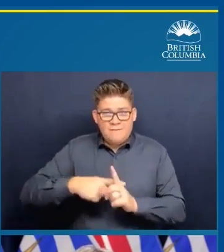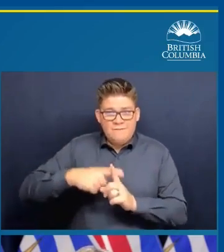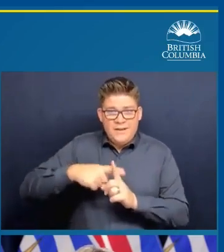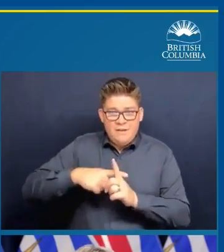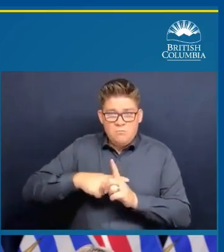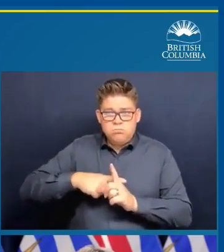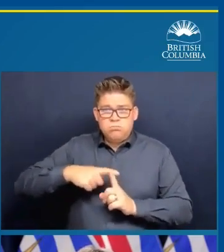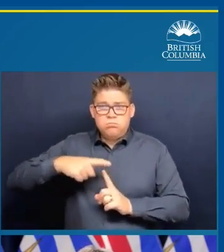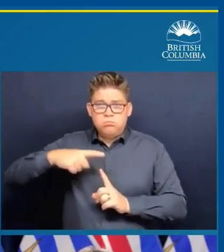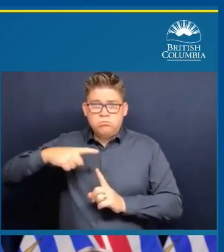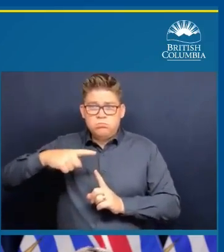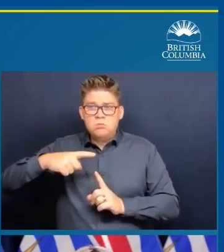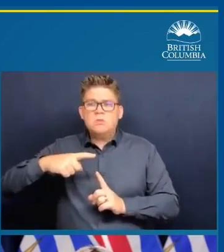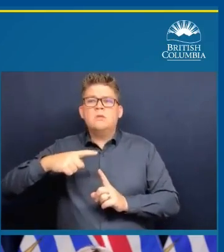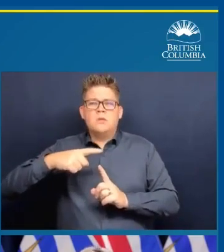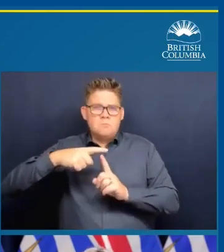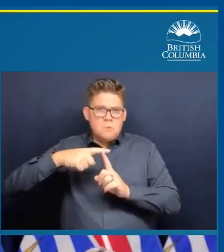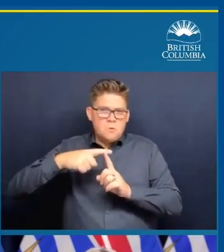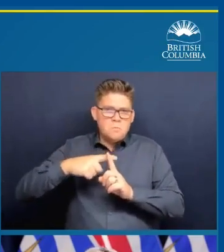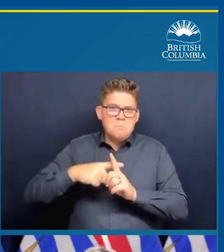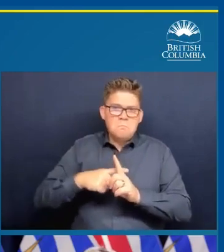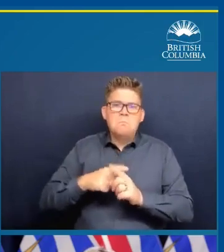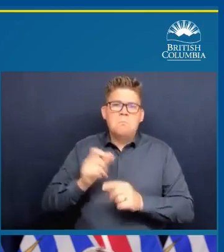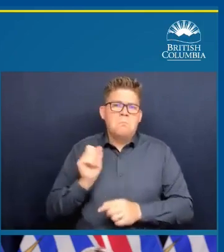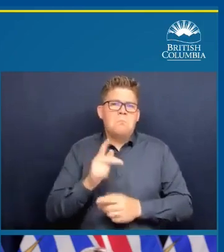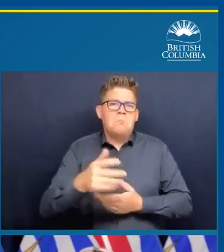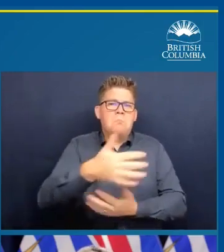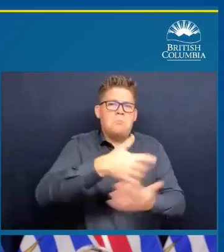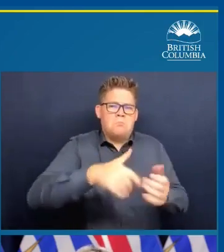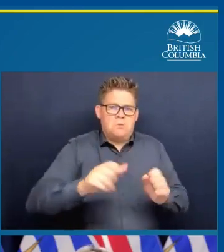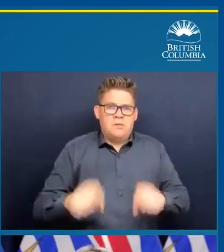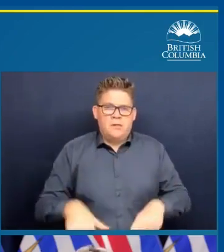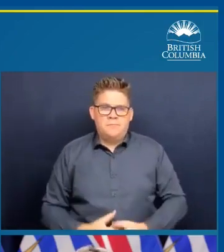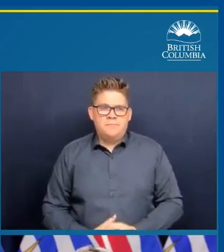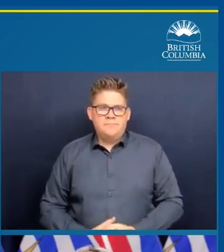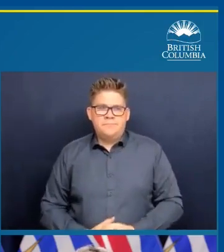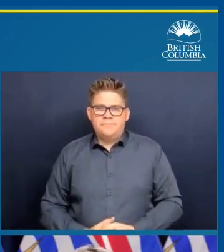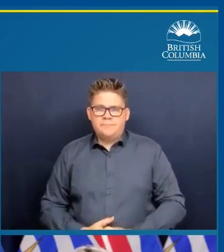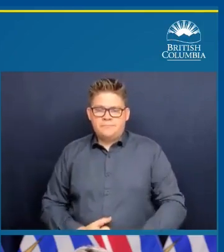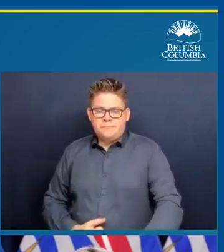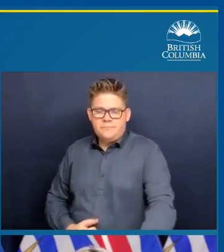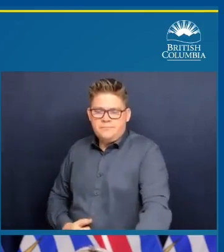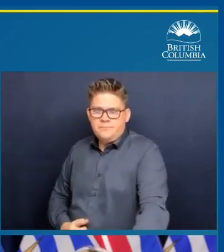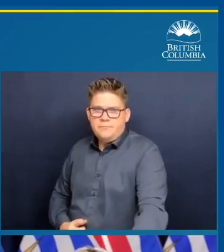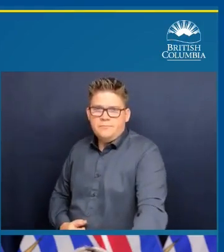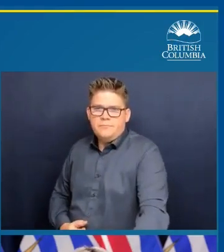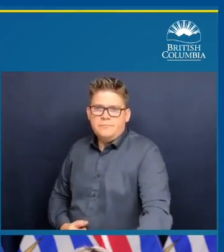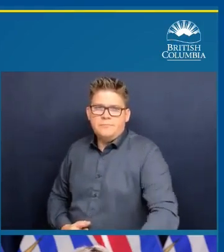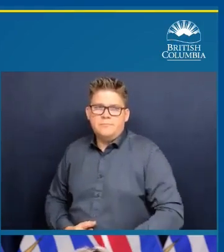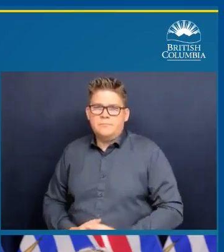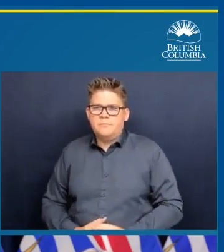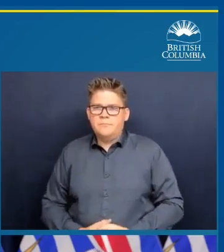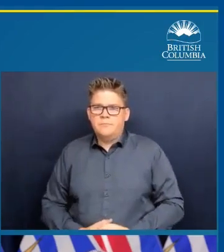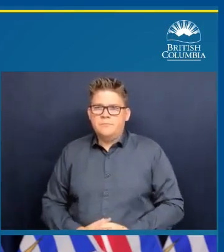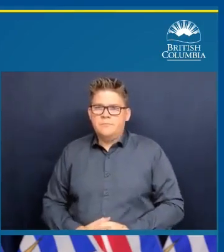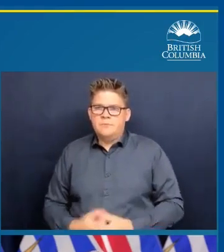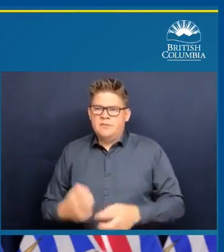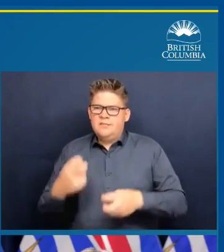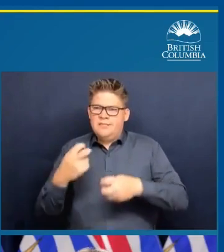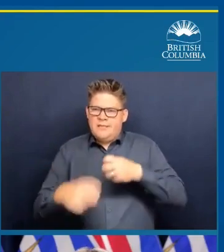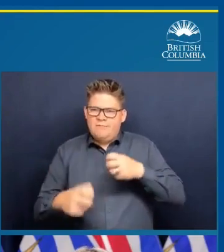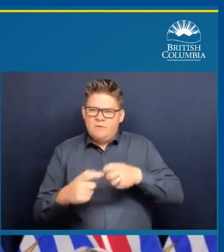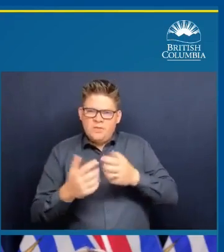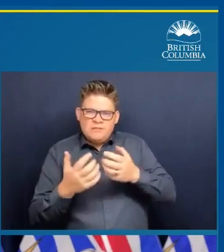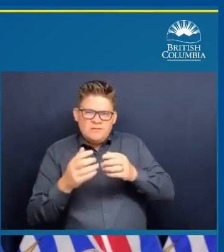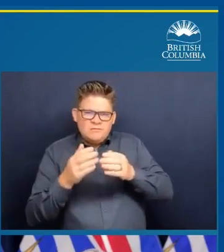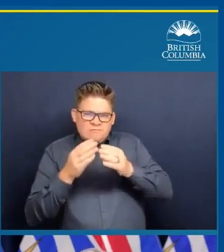That's what we need to think about. It's the symptoms themselves. It's hard to differentiate if it's one or the other, and it doesn't really matter